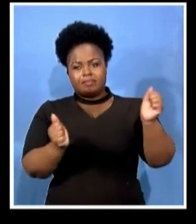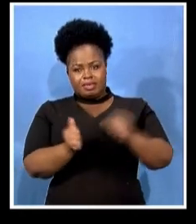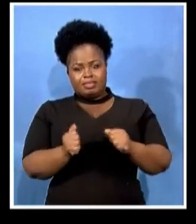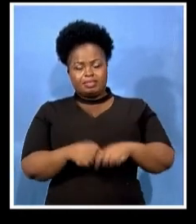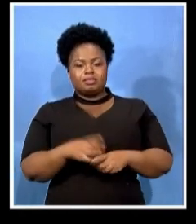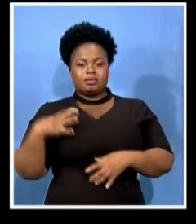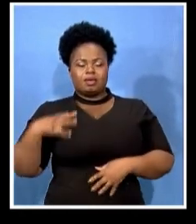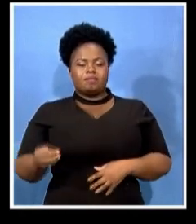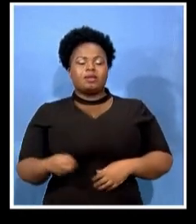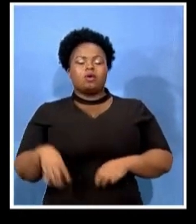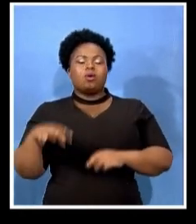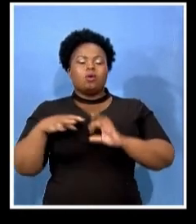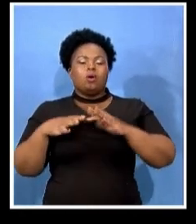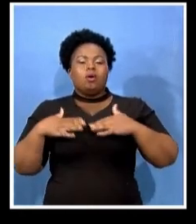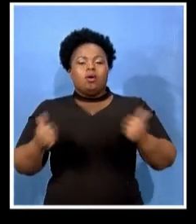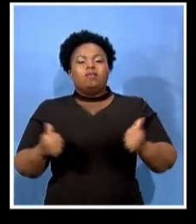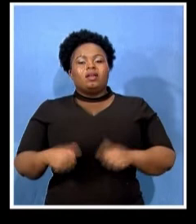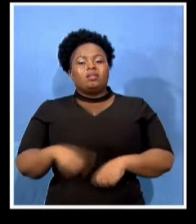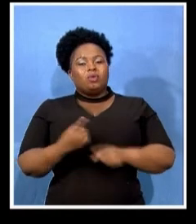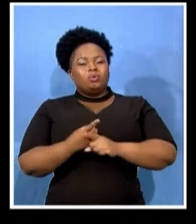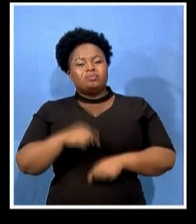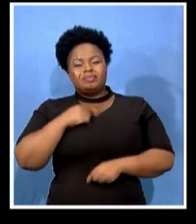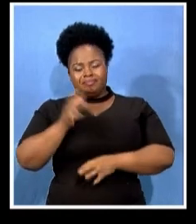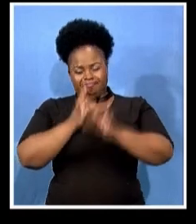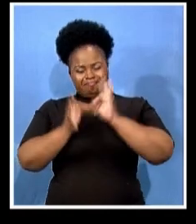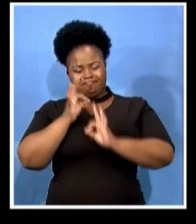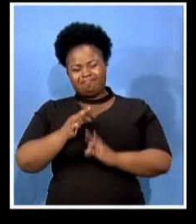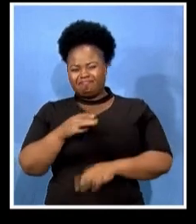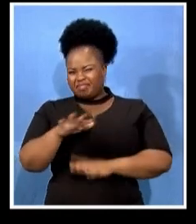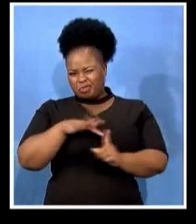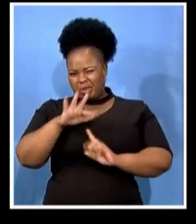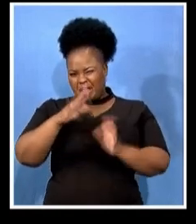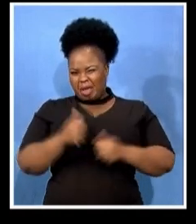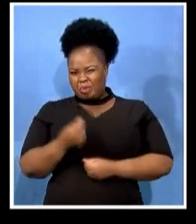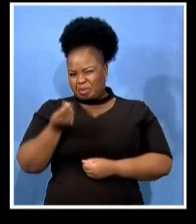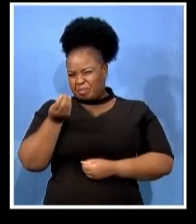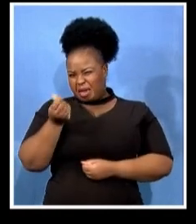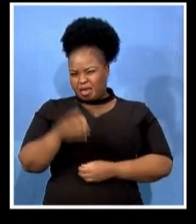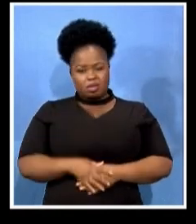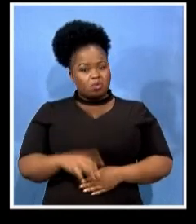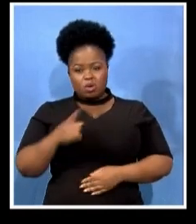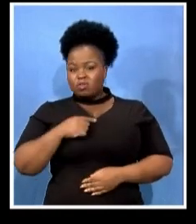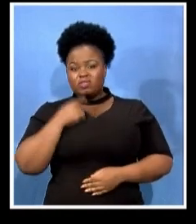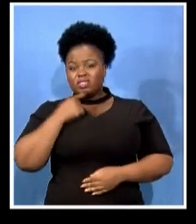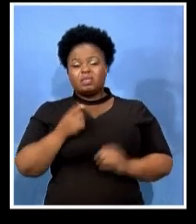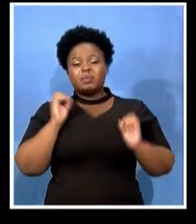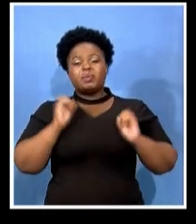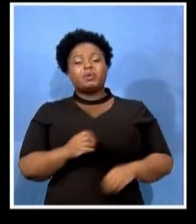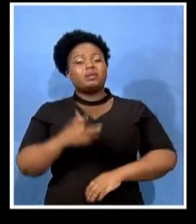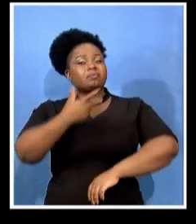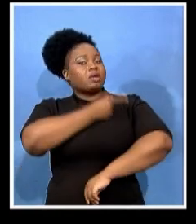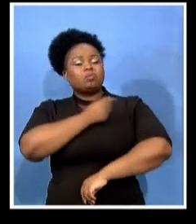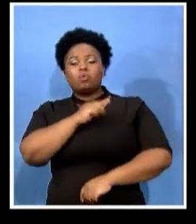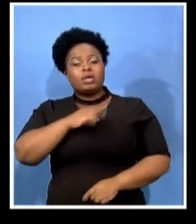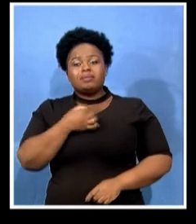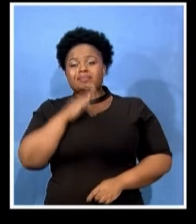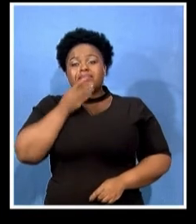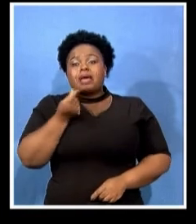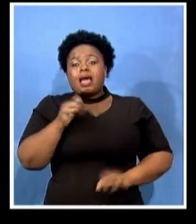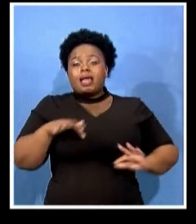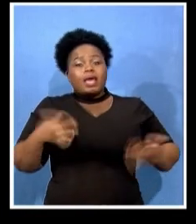is the situation in regards to money. You have not secured vaccines because you don't have money. The money was looted, the money